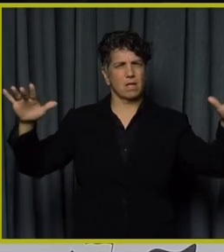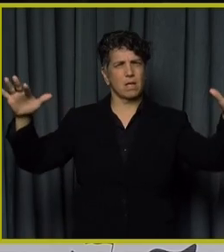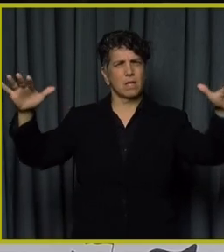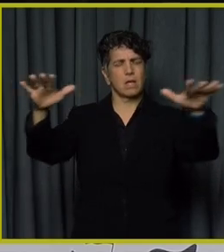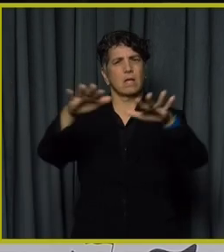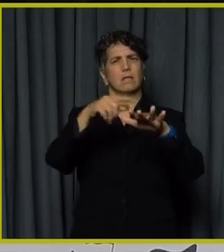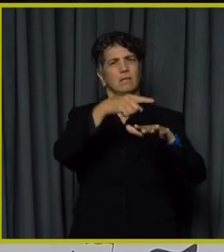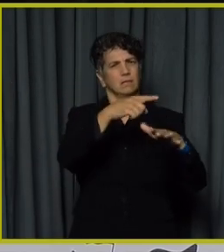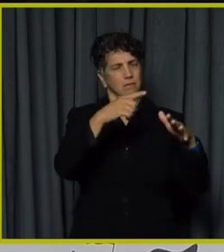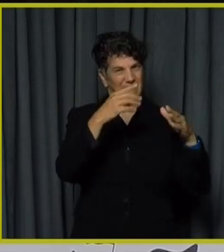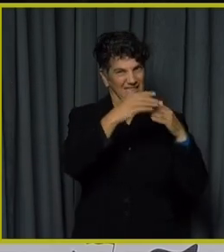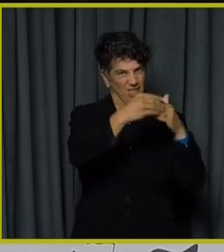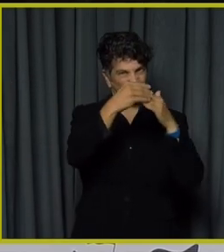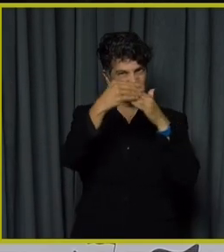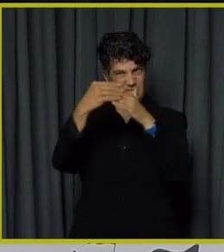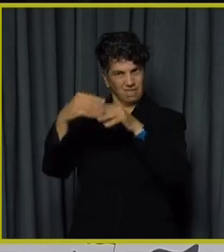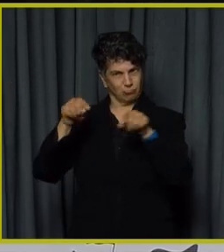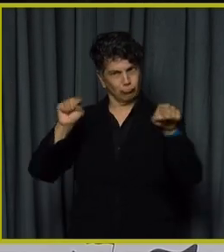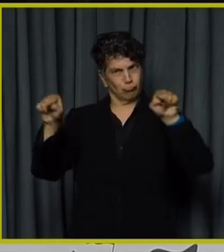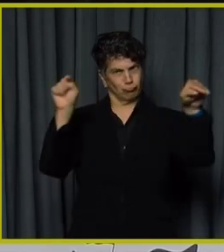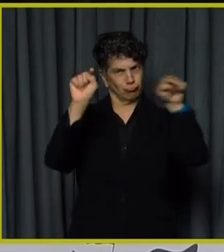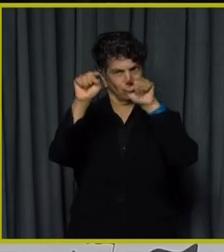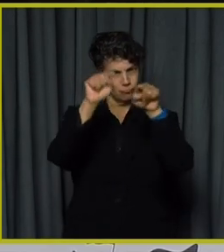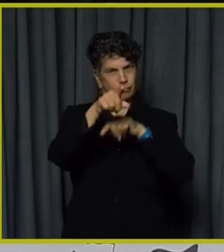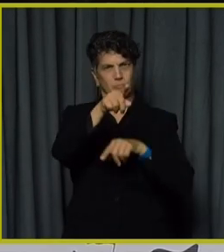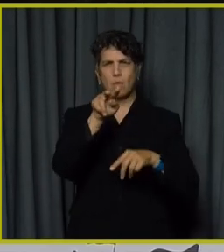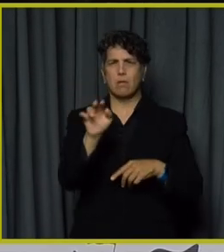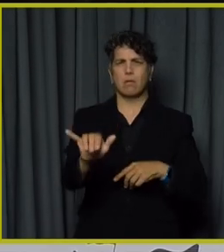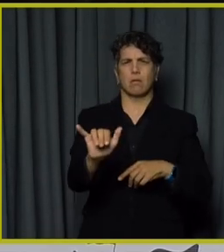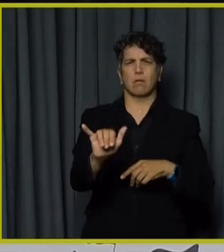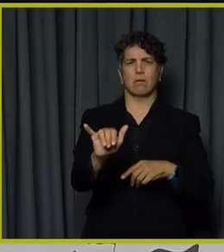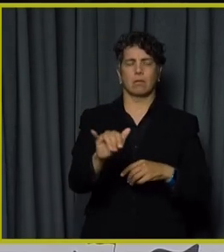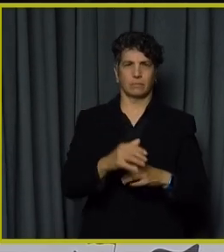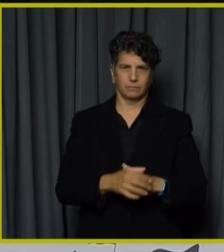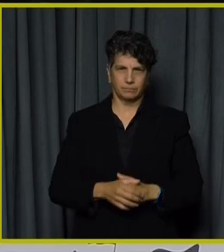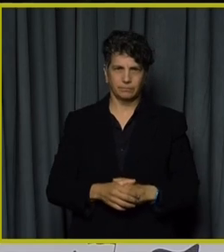hear an interview on the cost of inequality.